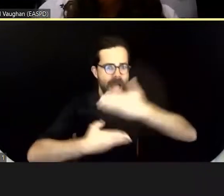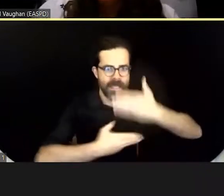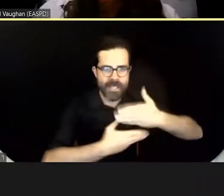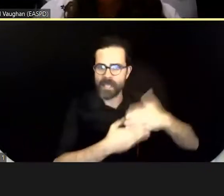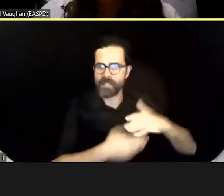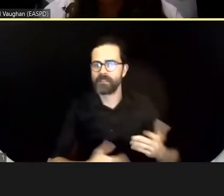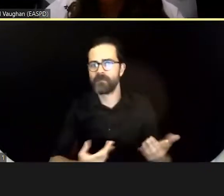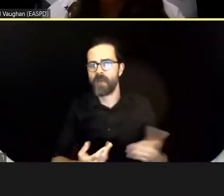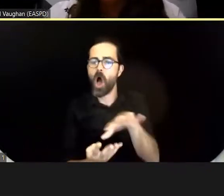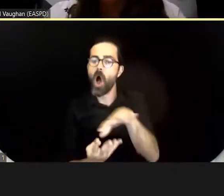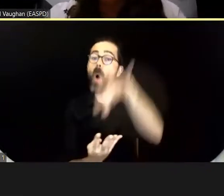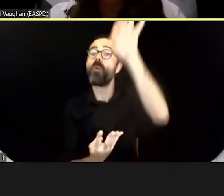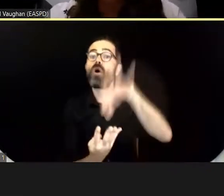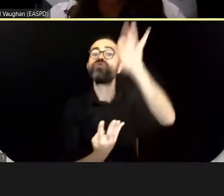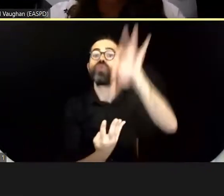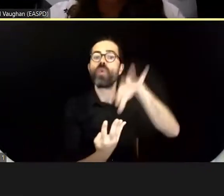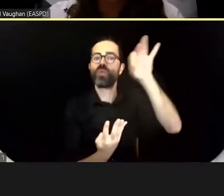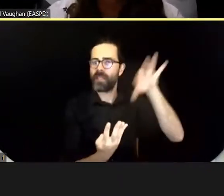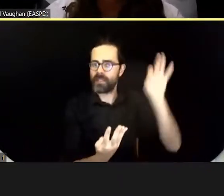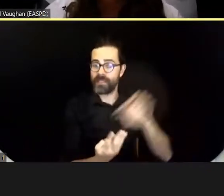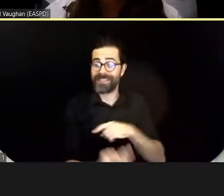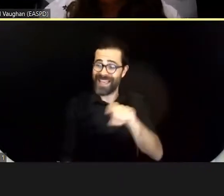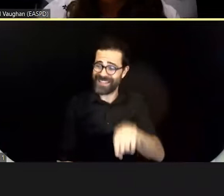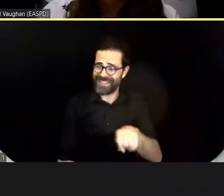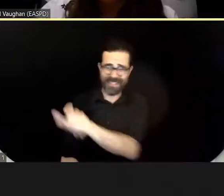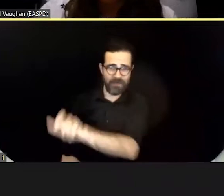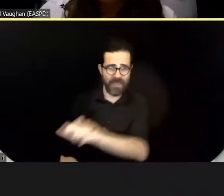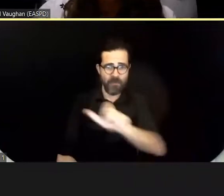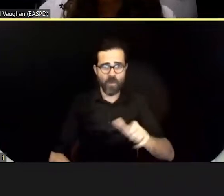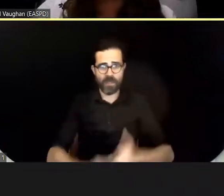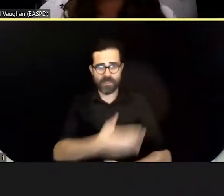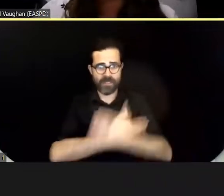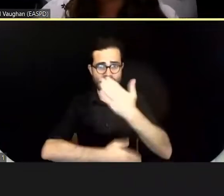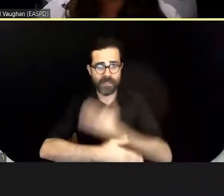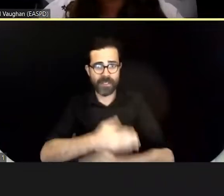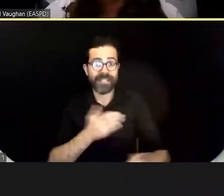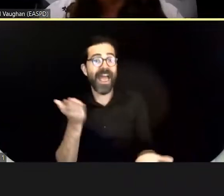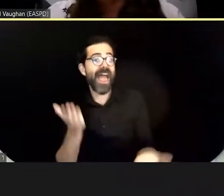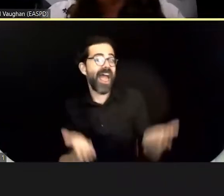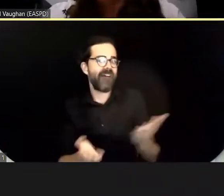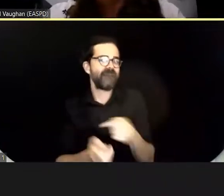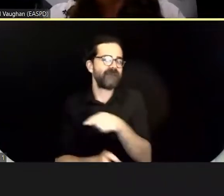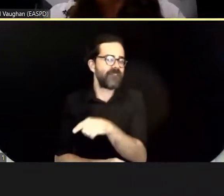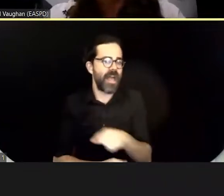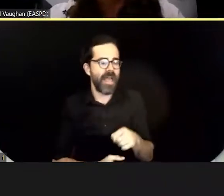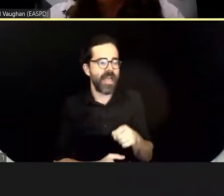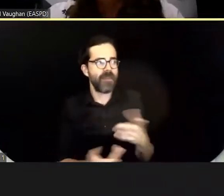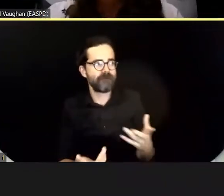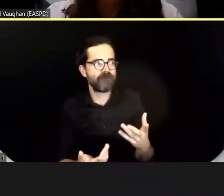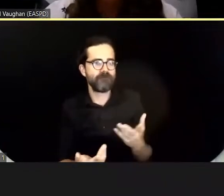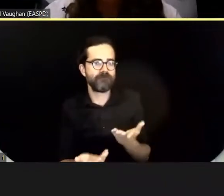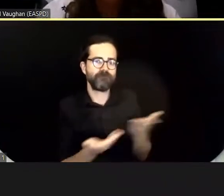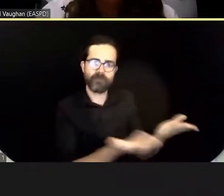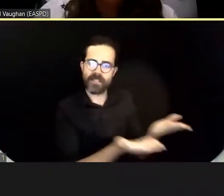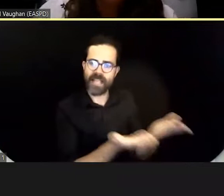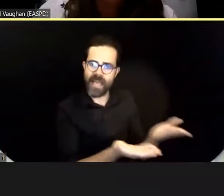and also the needs of persons with disabilities when using online care services. So we have two panels